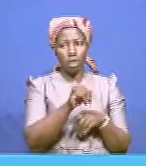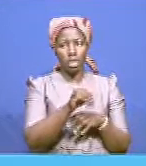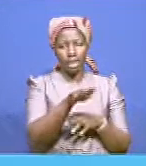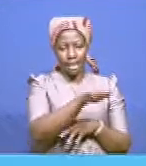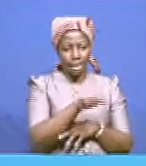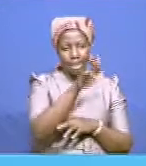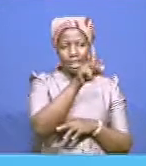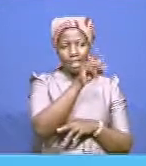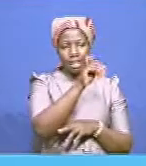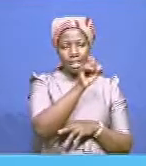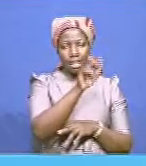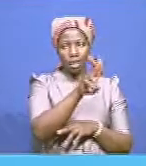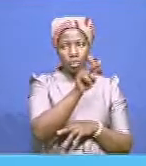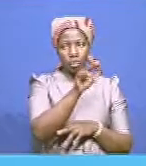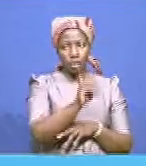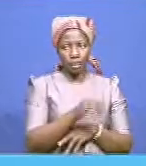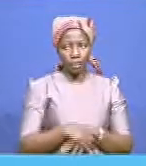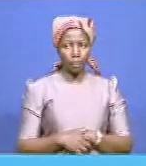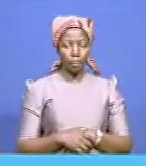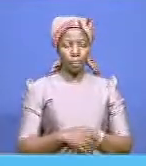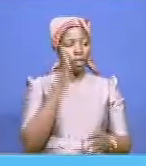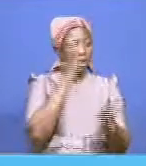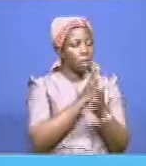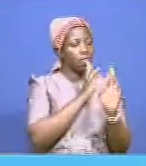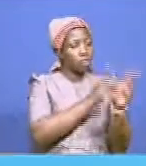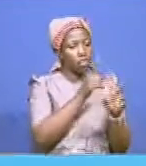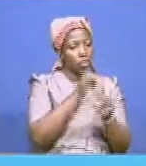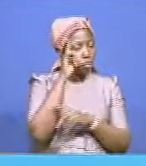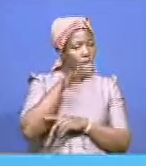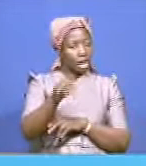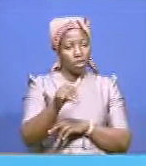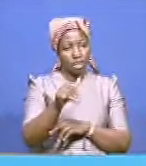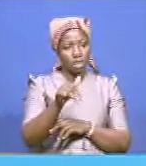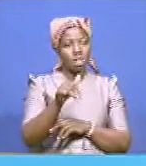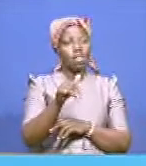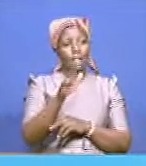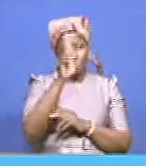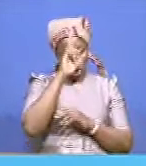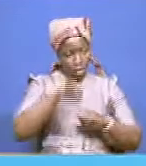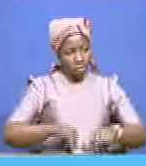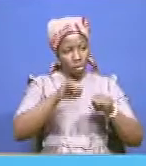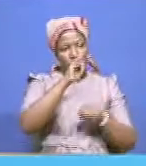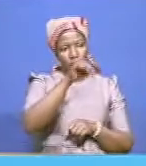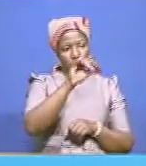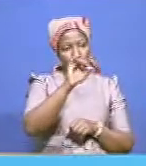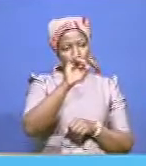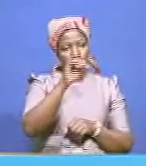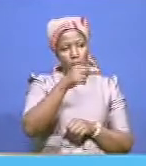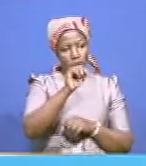constituency. Again, confirmed reports by the Mombasa County Police Boss Johnston Ipala is